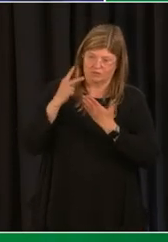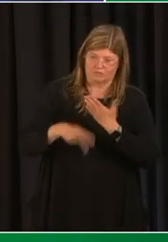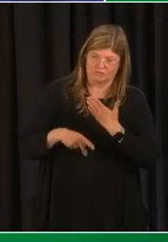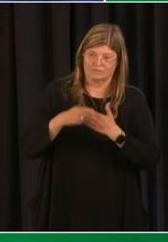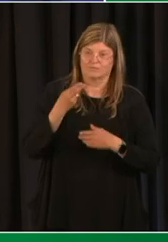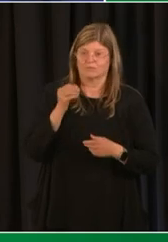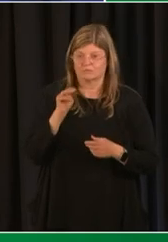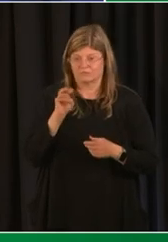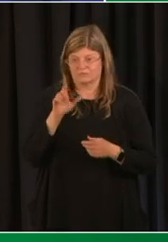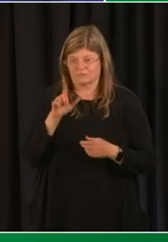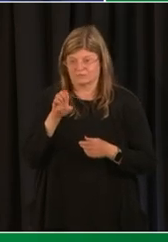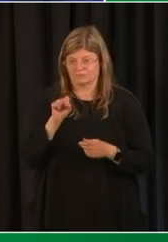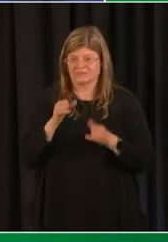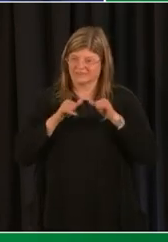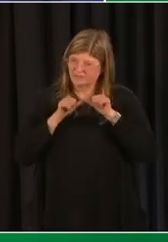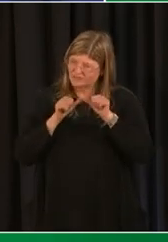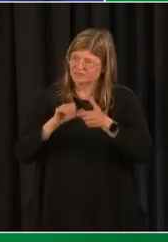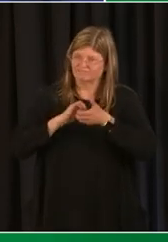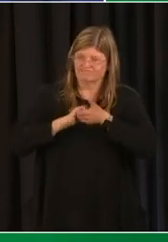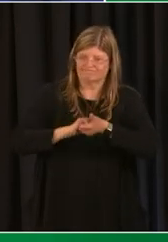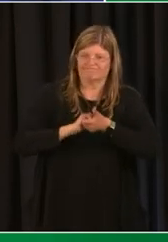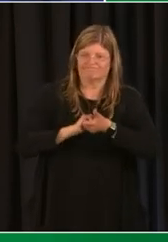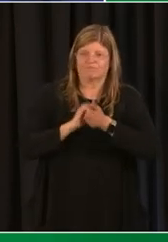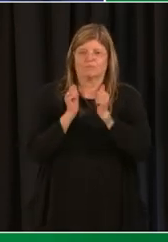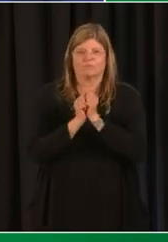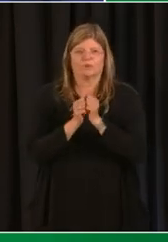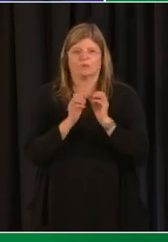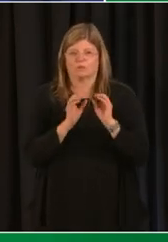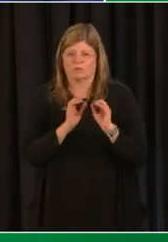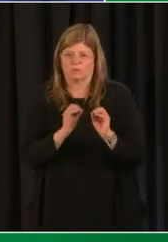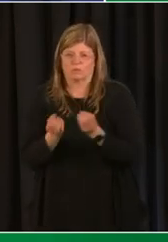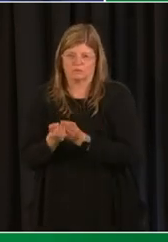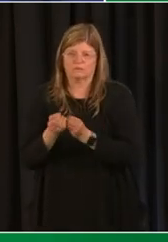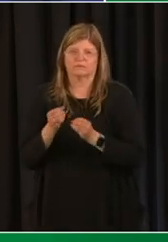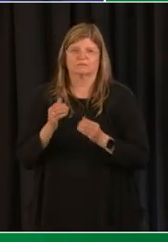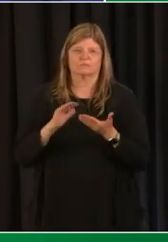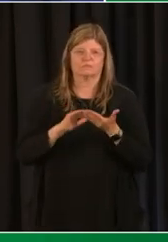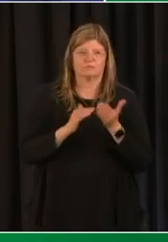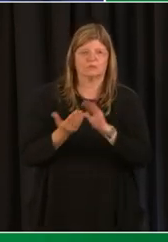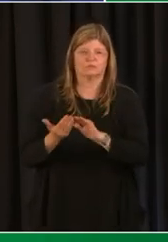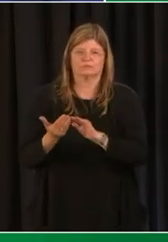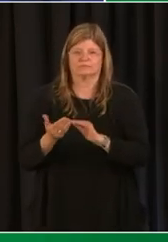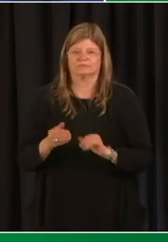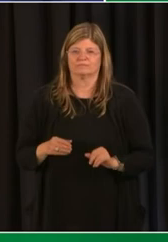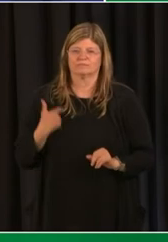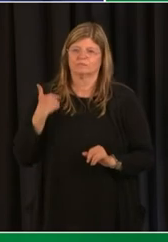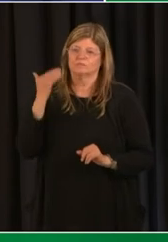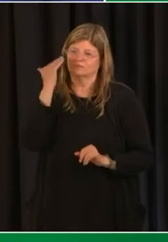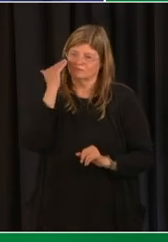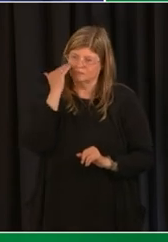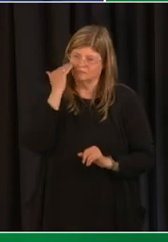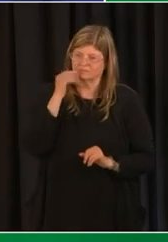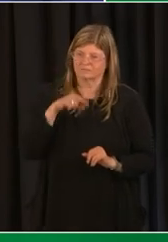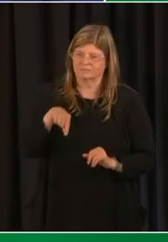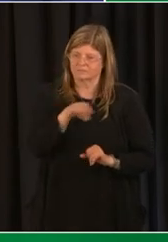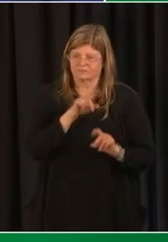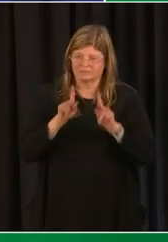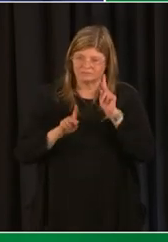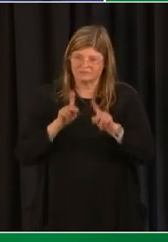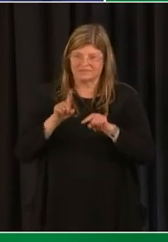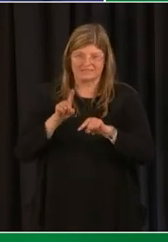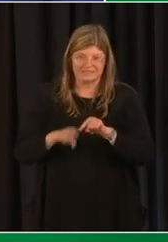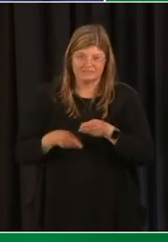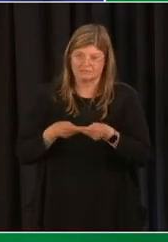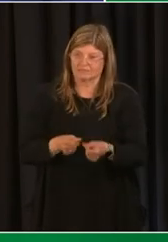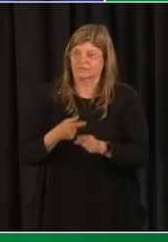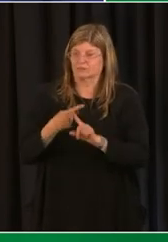continuum in partnership with the organizations in our community. And we know that when people can't